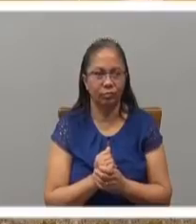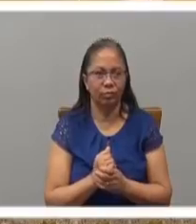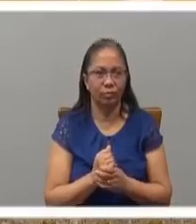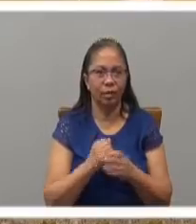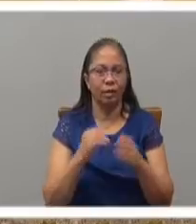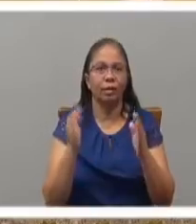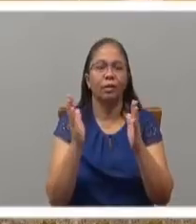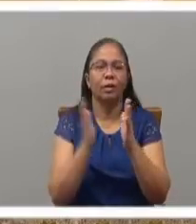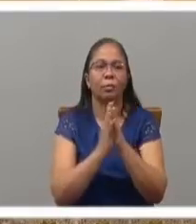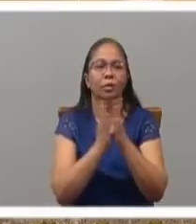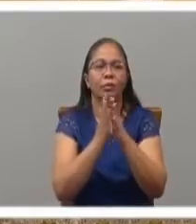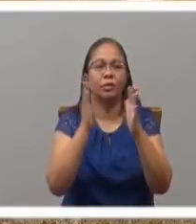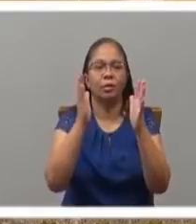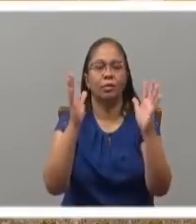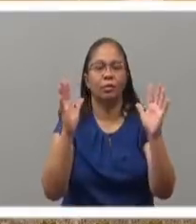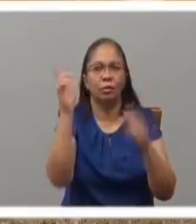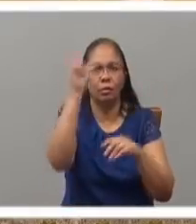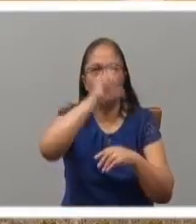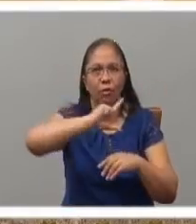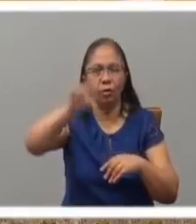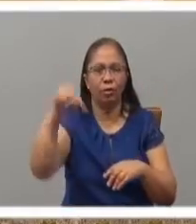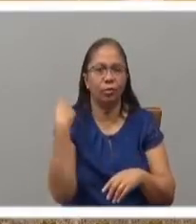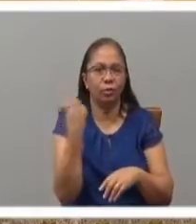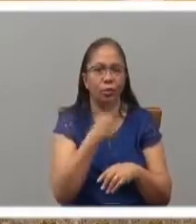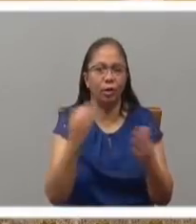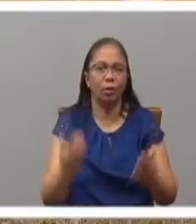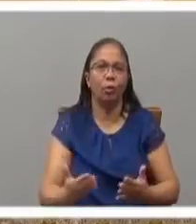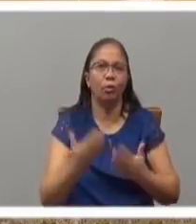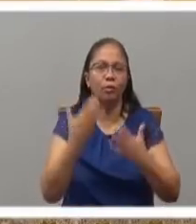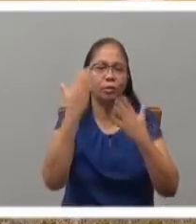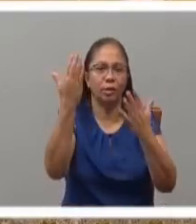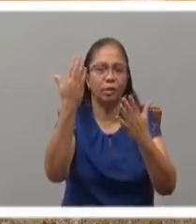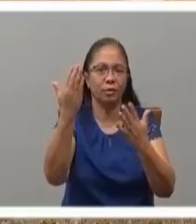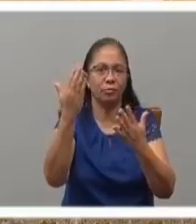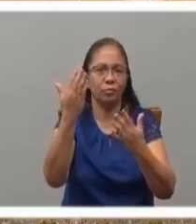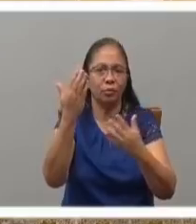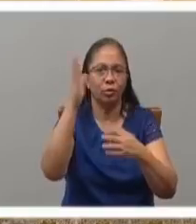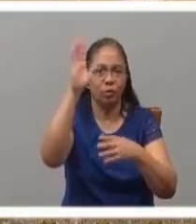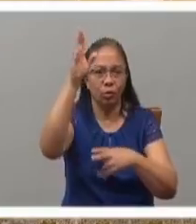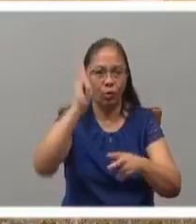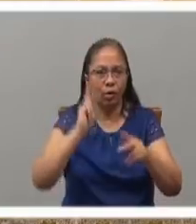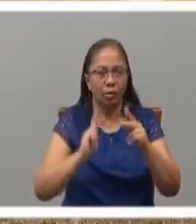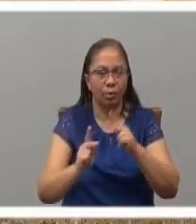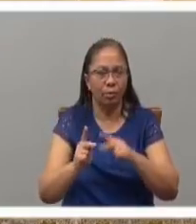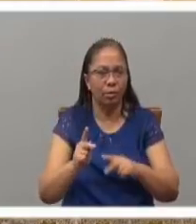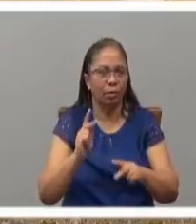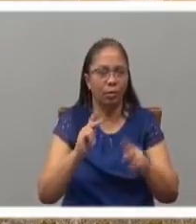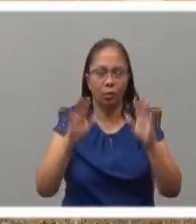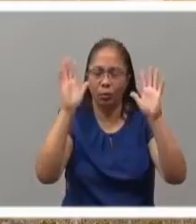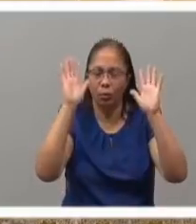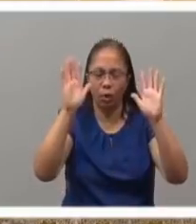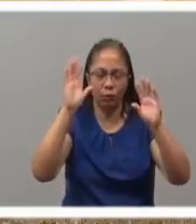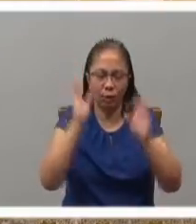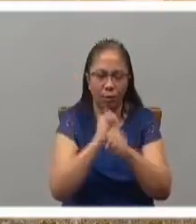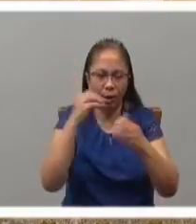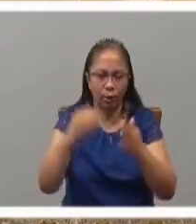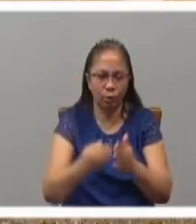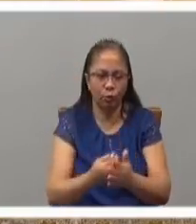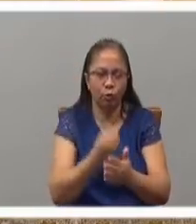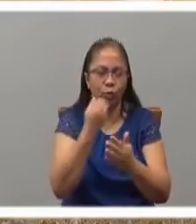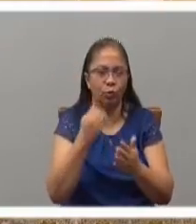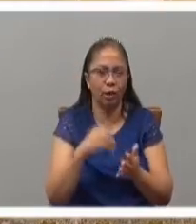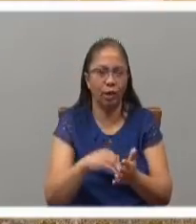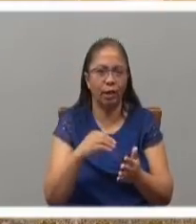Exultant with paschal gladness, O Lord, we offer the sacrifice by which your church is wondrously reborn and